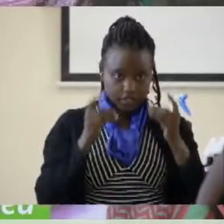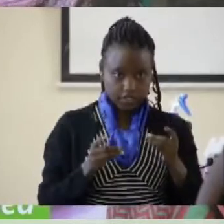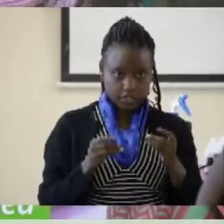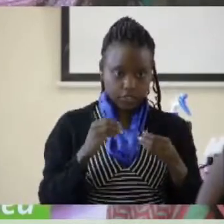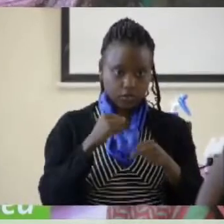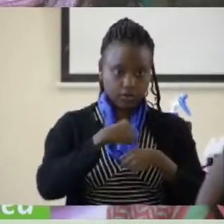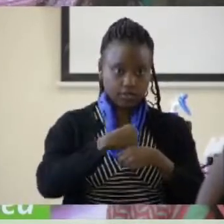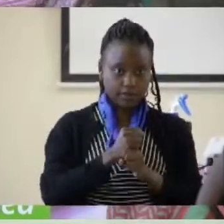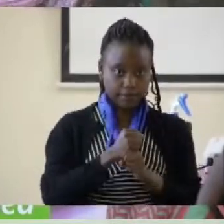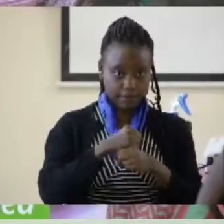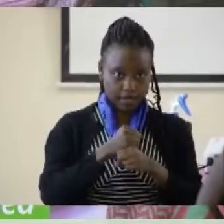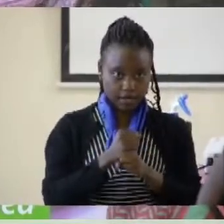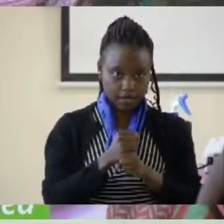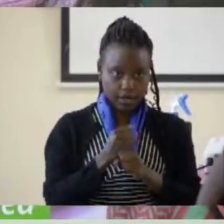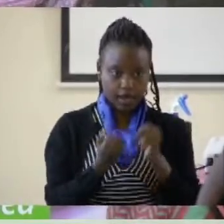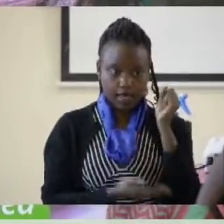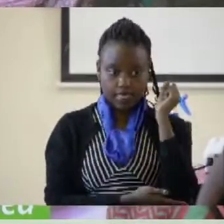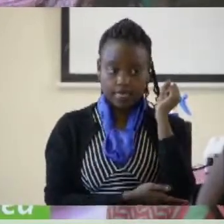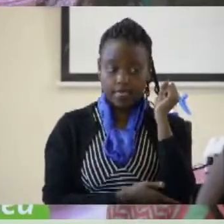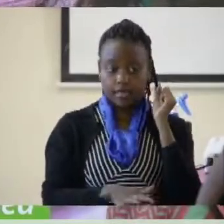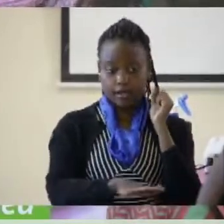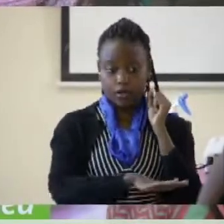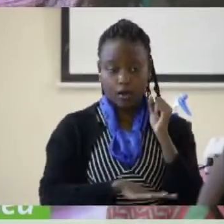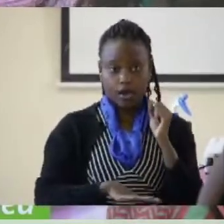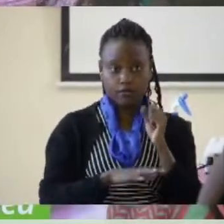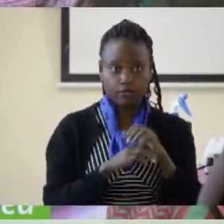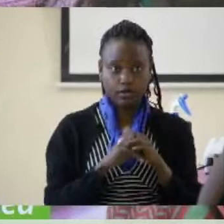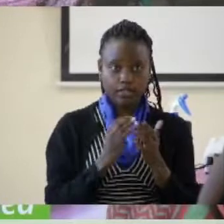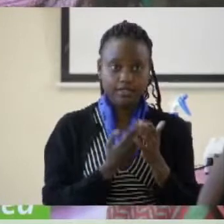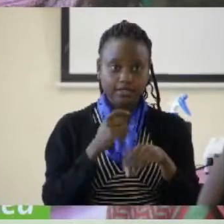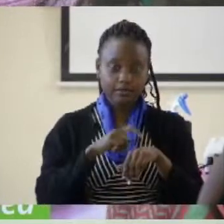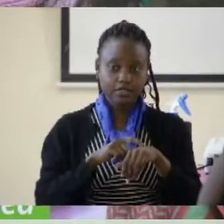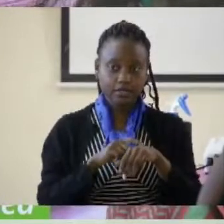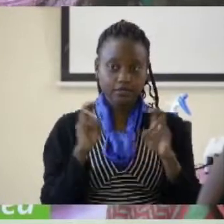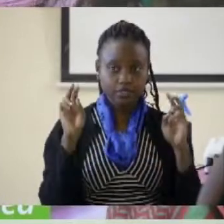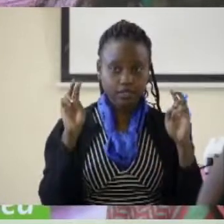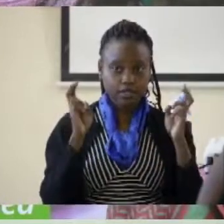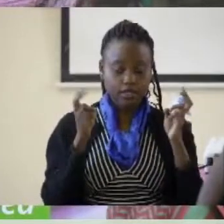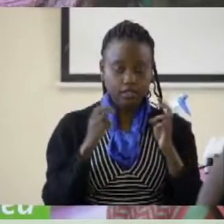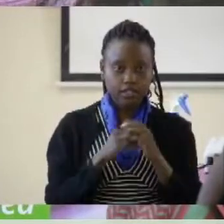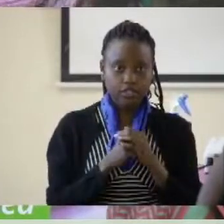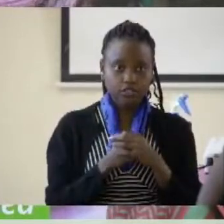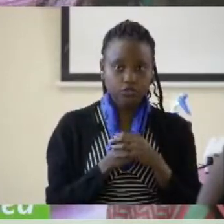decisions that can be made at that ground. Sometimes the issue